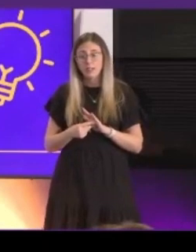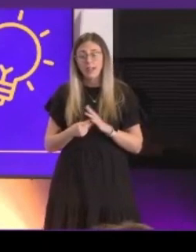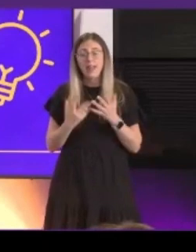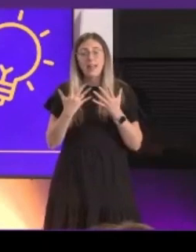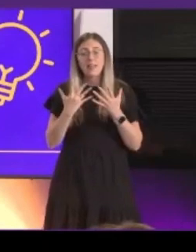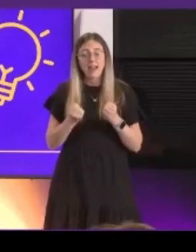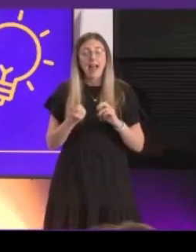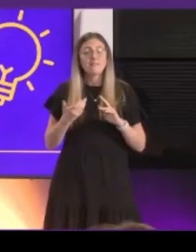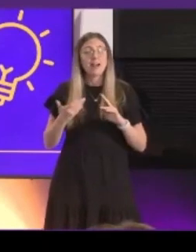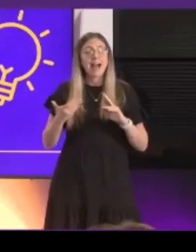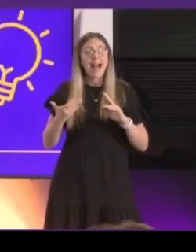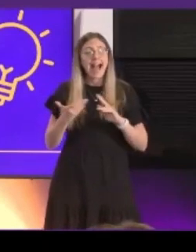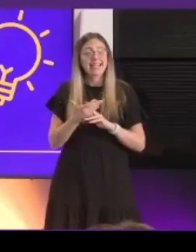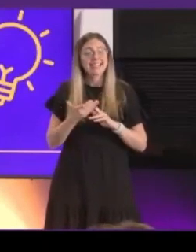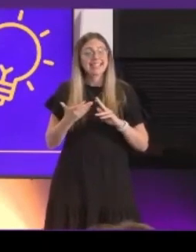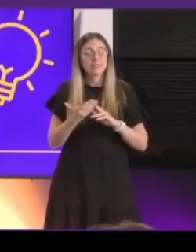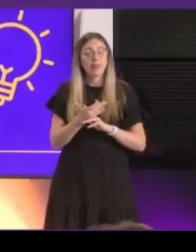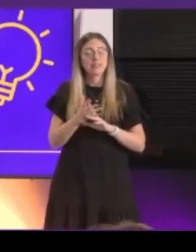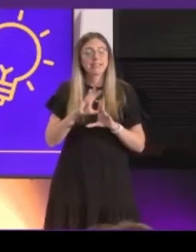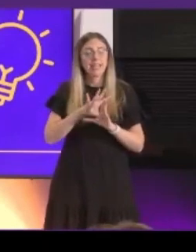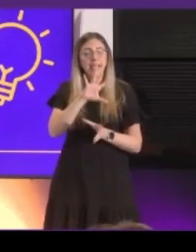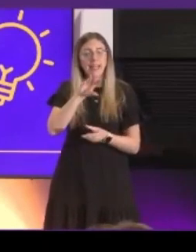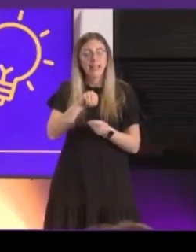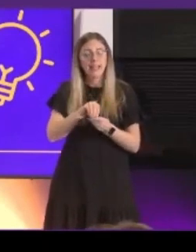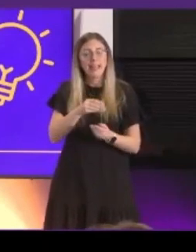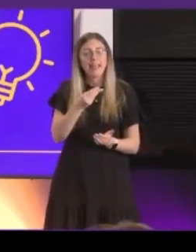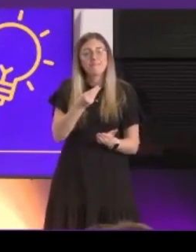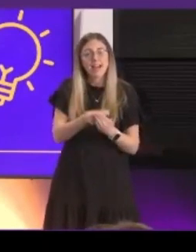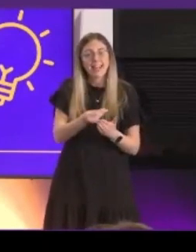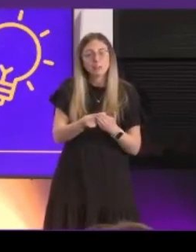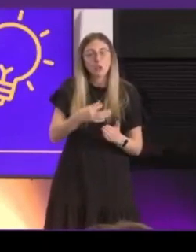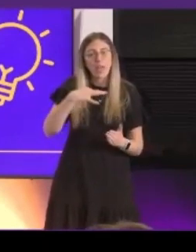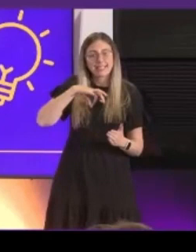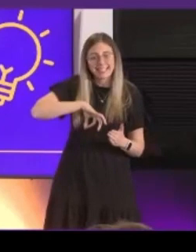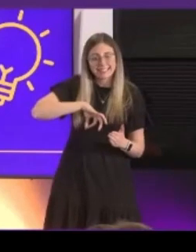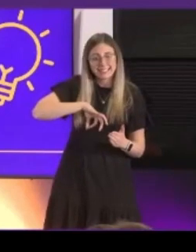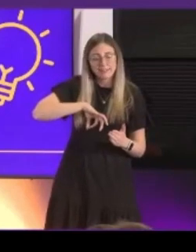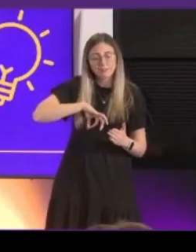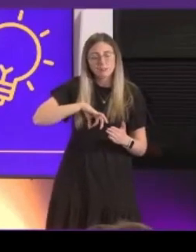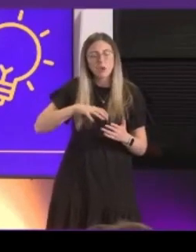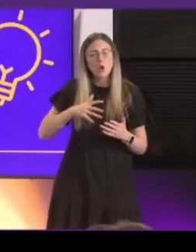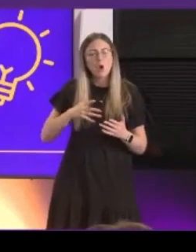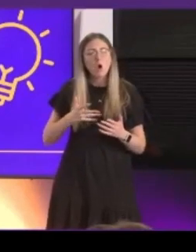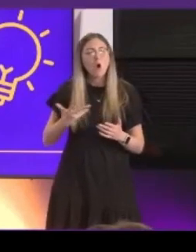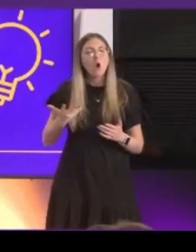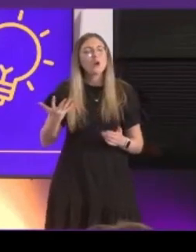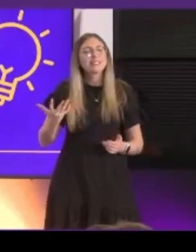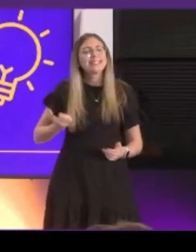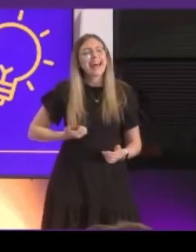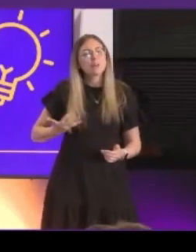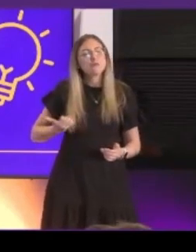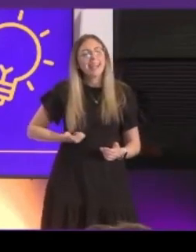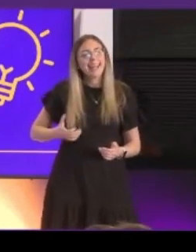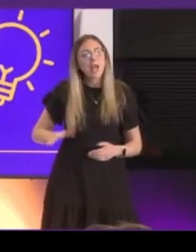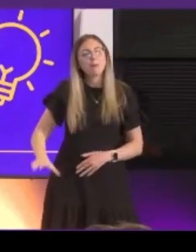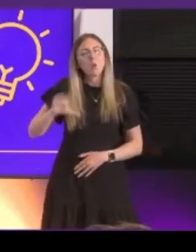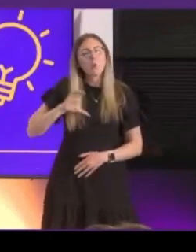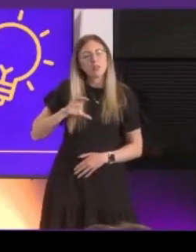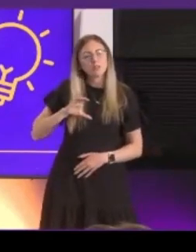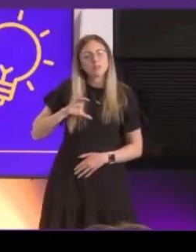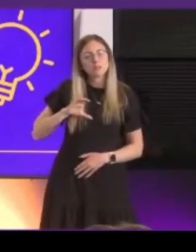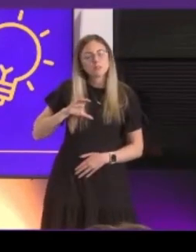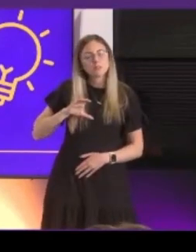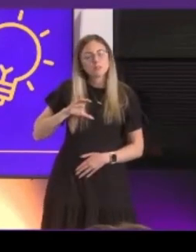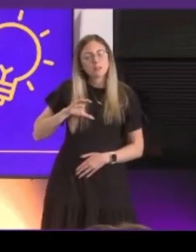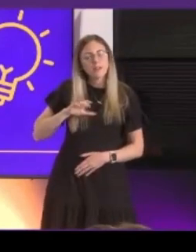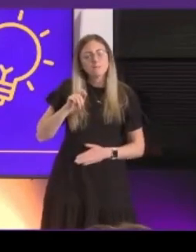that have accessibility wrapped up into like financial incentive or bonus attached to or tied to bonuses for product